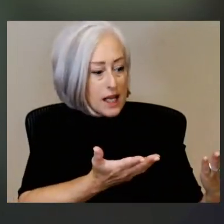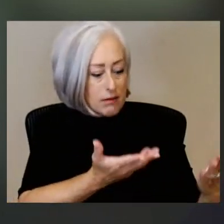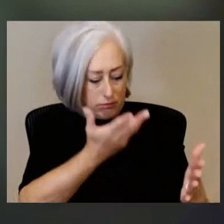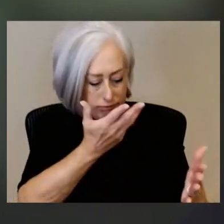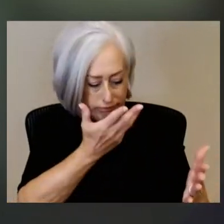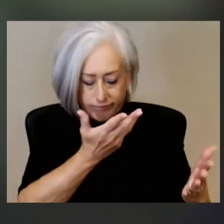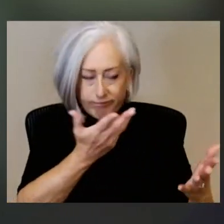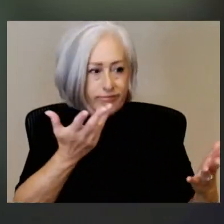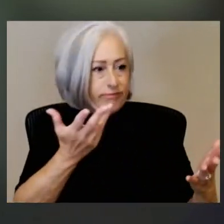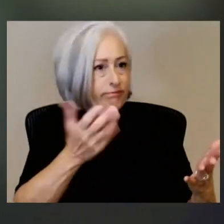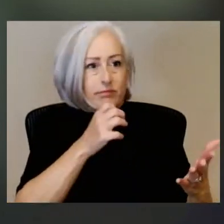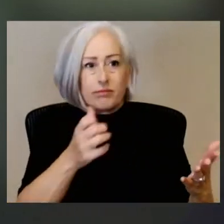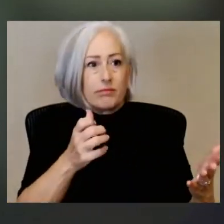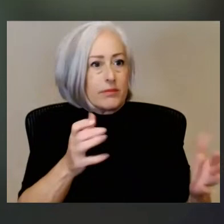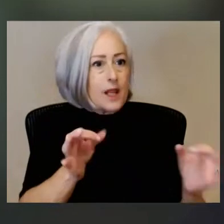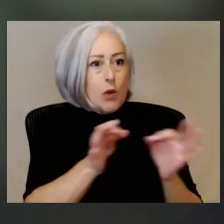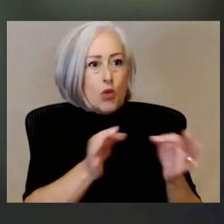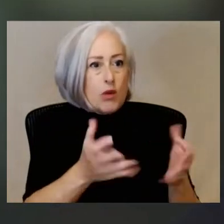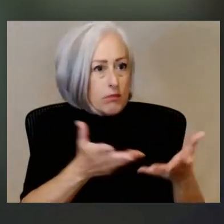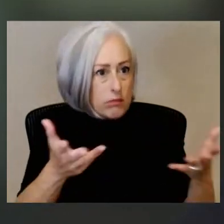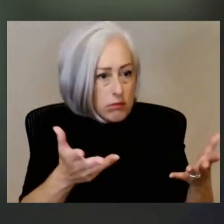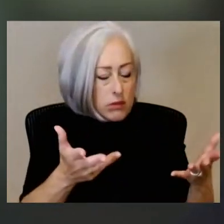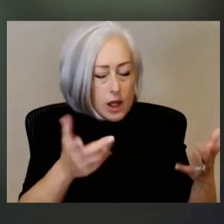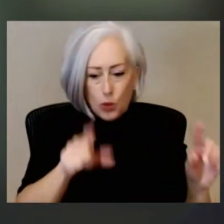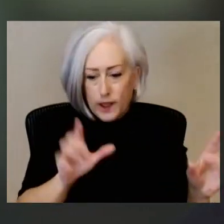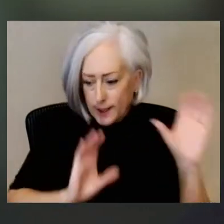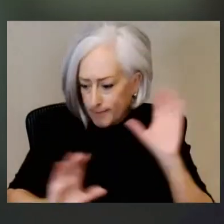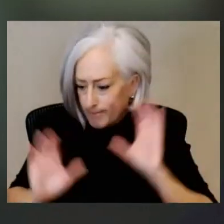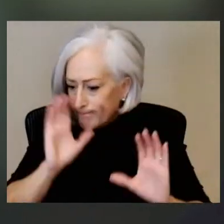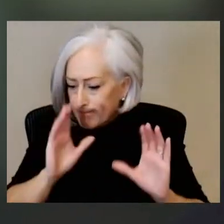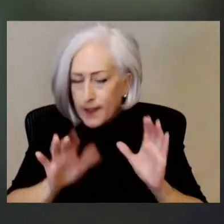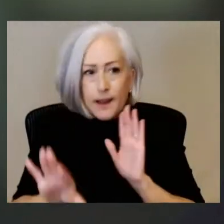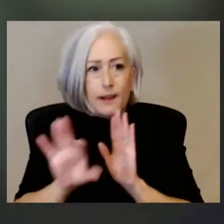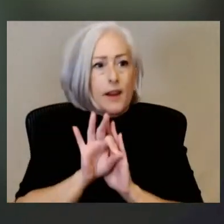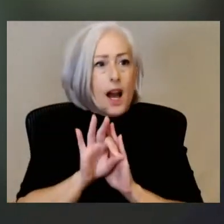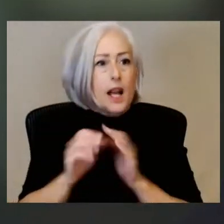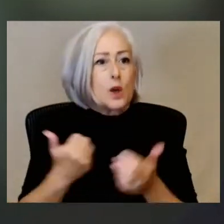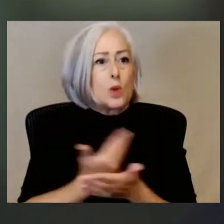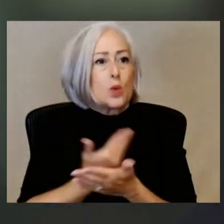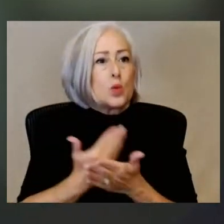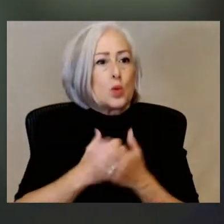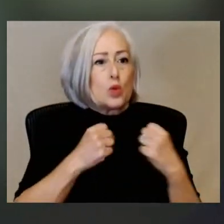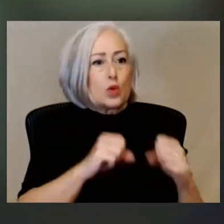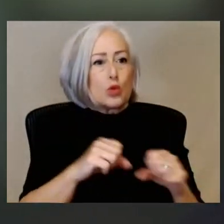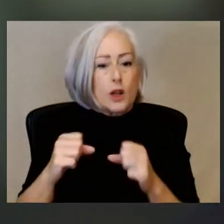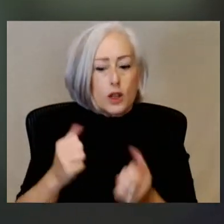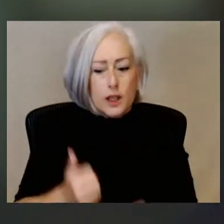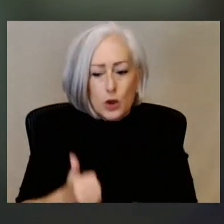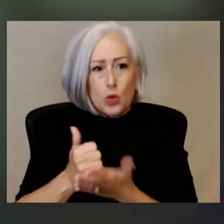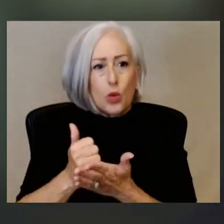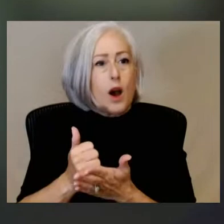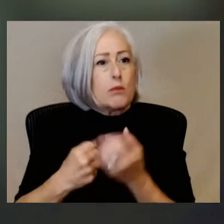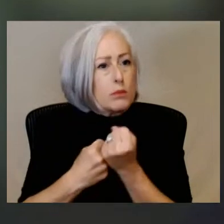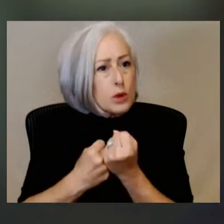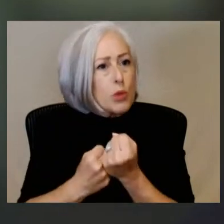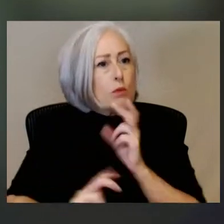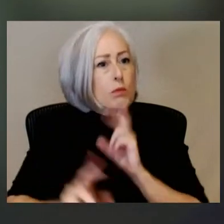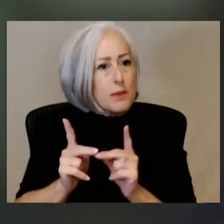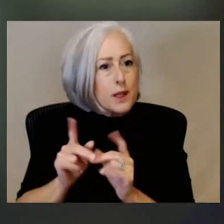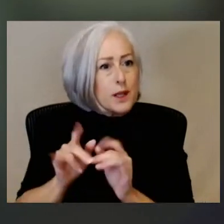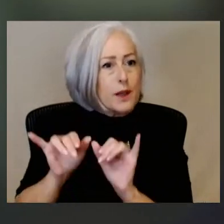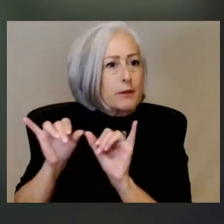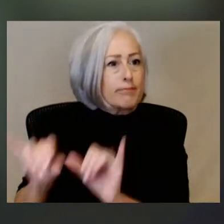find new strategies to support people at home, but very, very tough. The incidence of anxiety